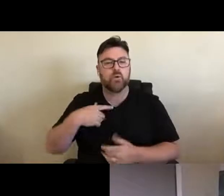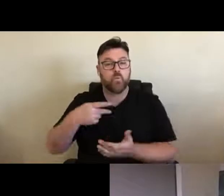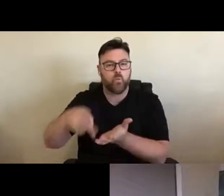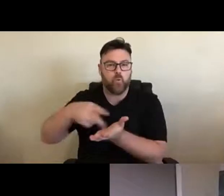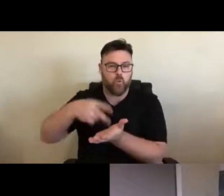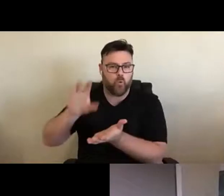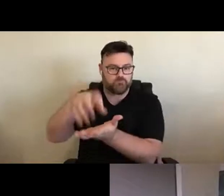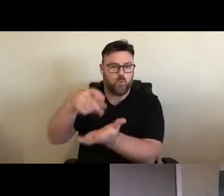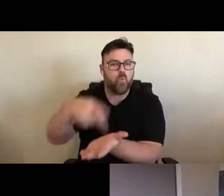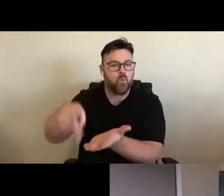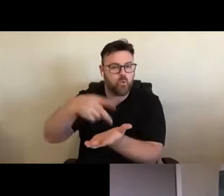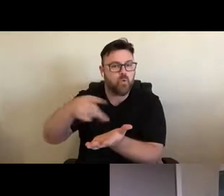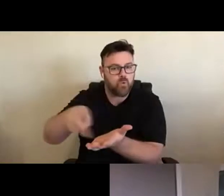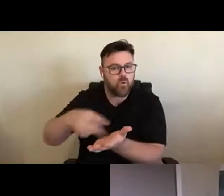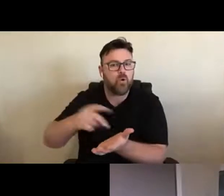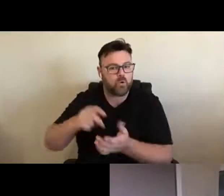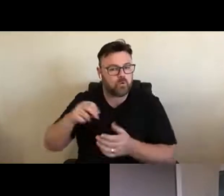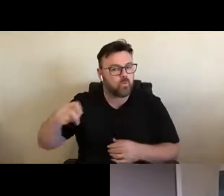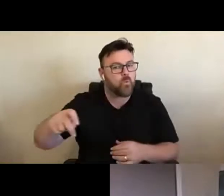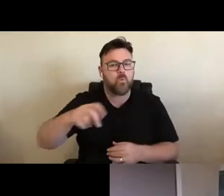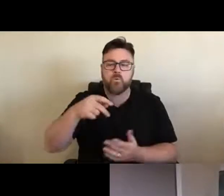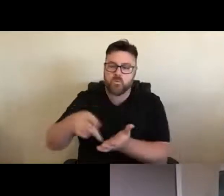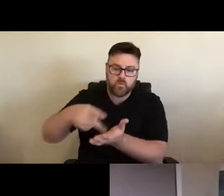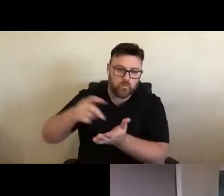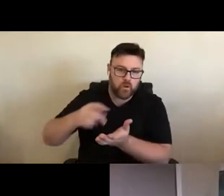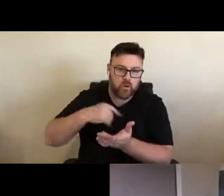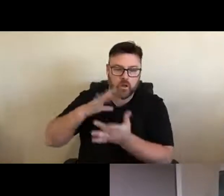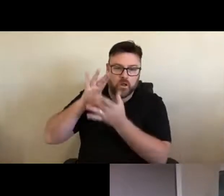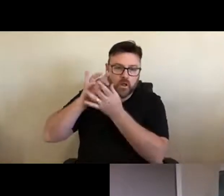sort of creative development of some of these dance videos that I've been making